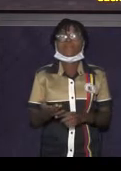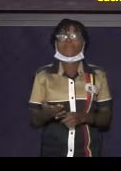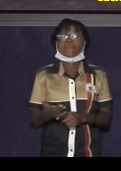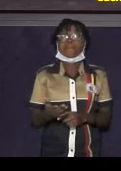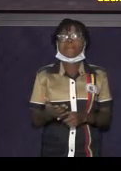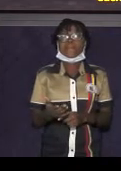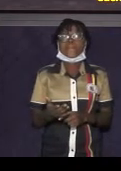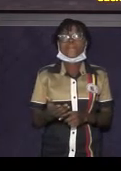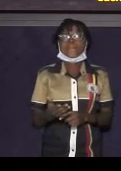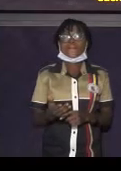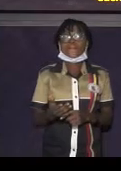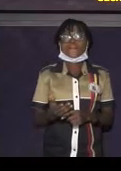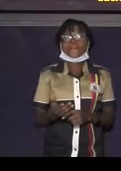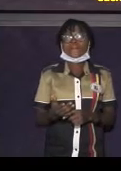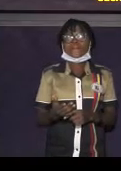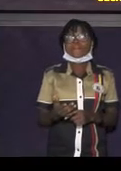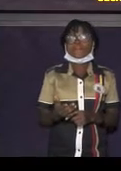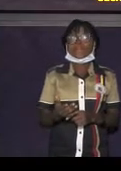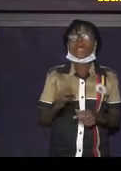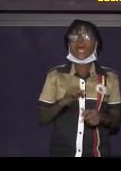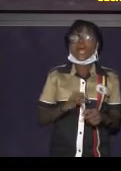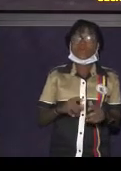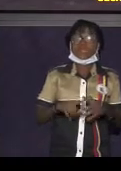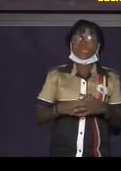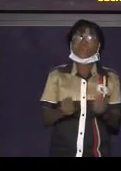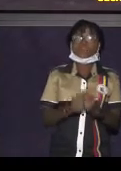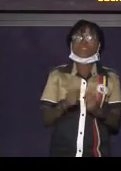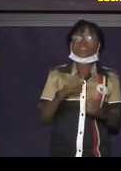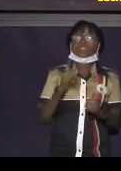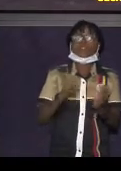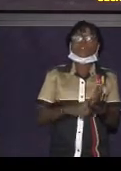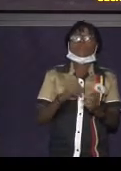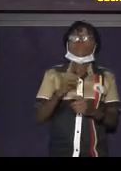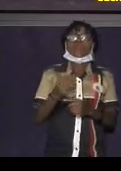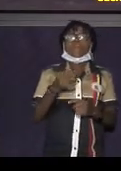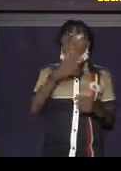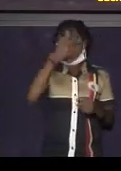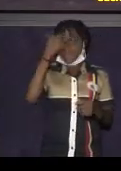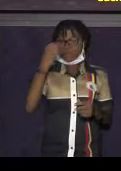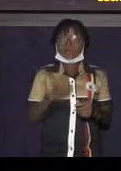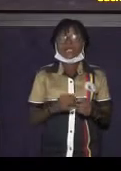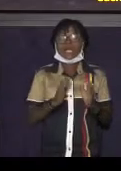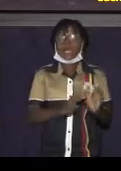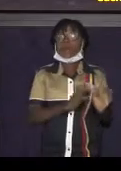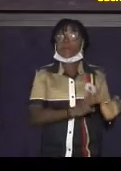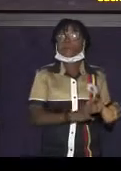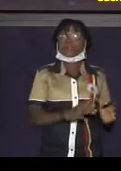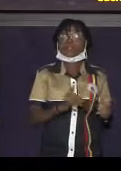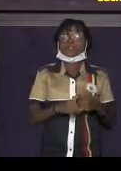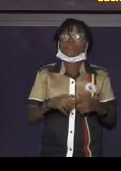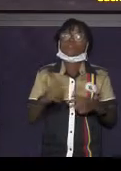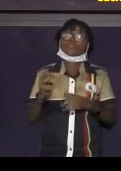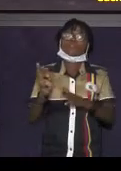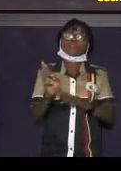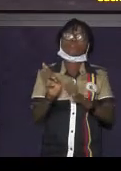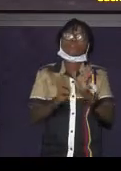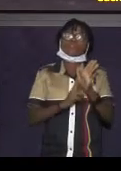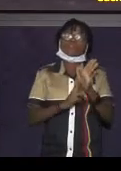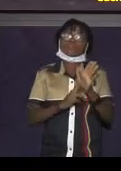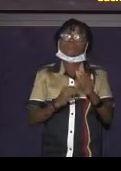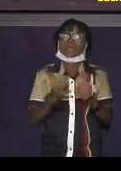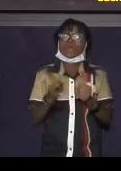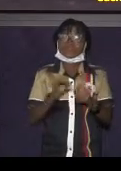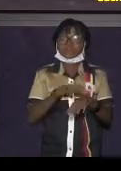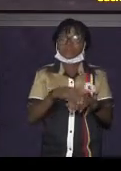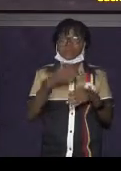Now, I start with this one because according to the rule of PEMDAS, I don't know if you're aware